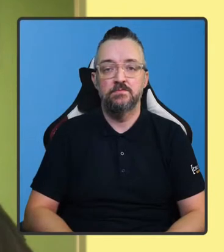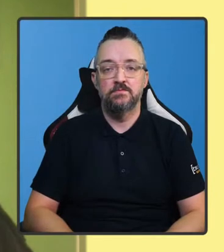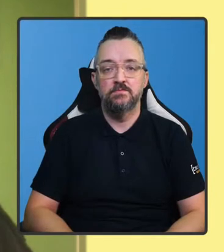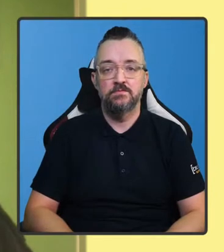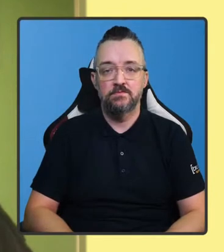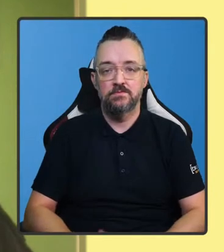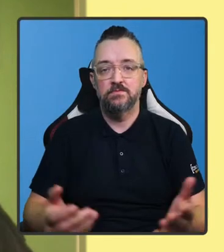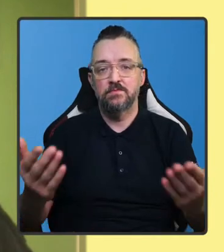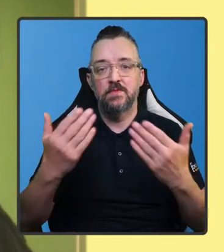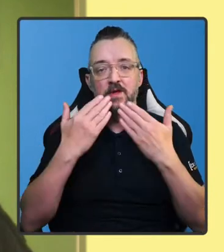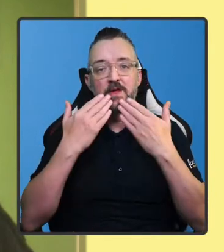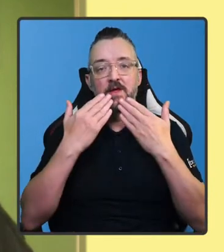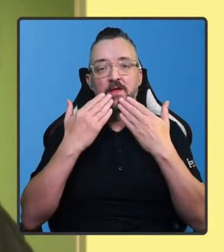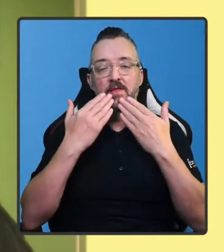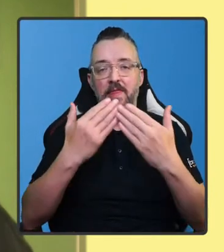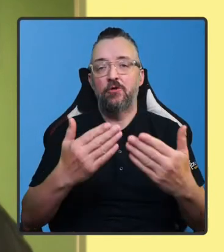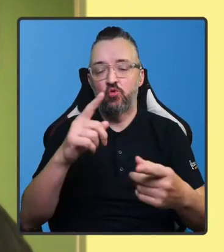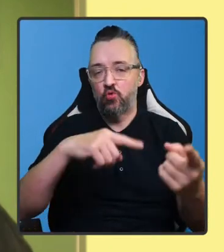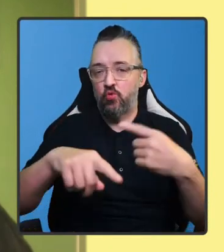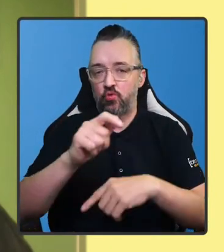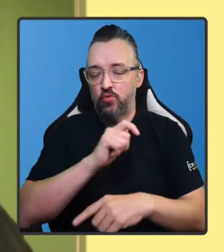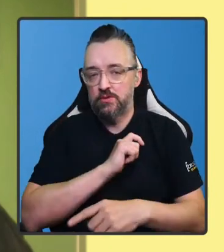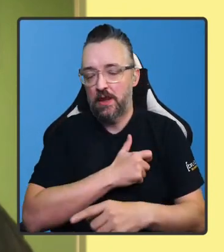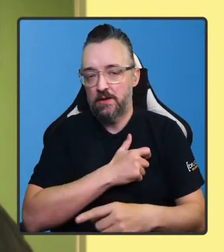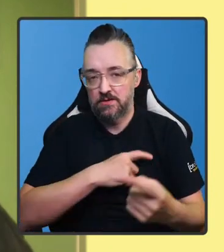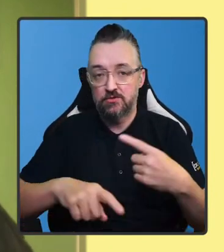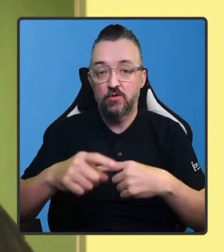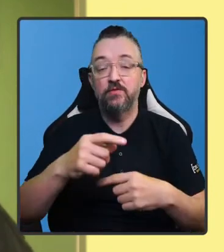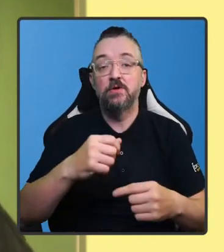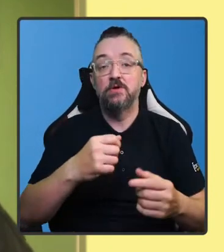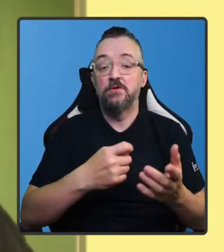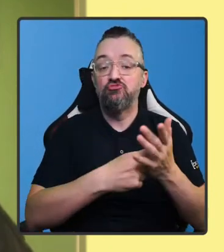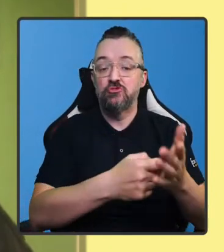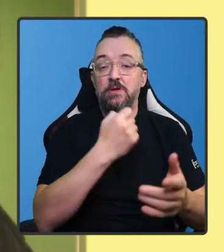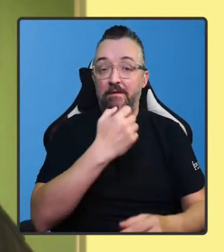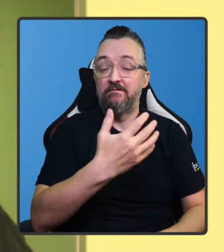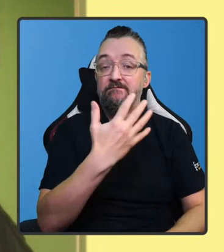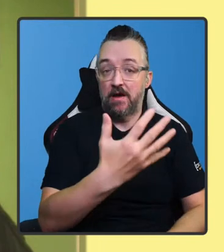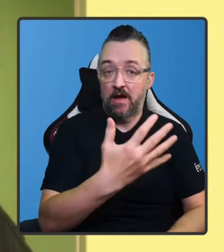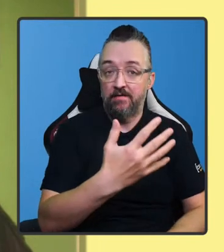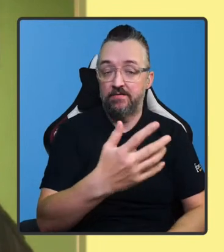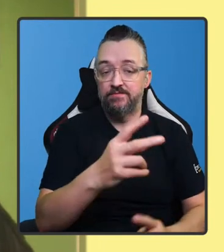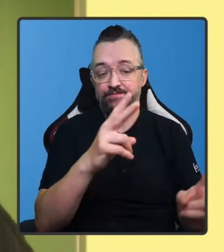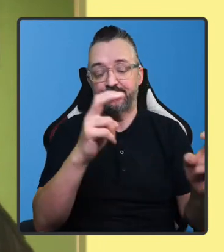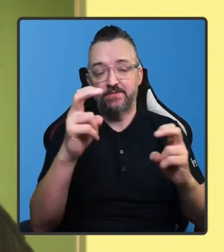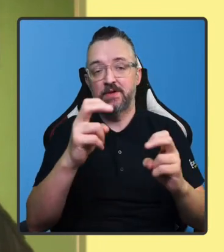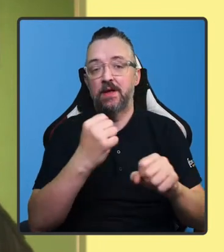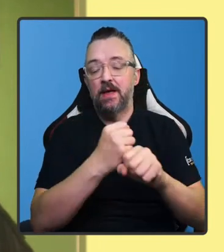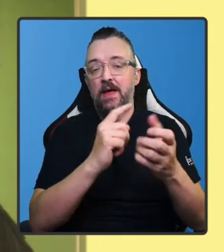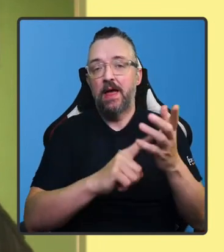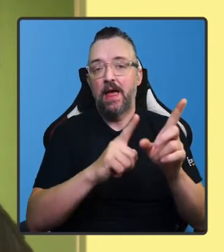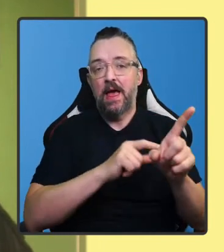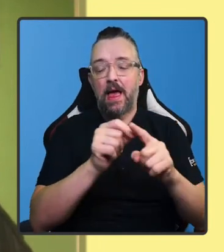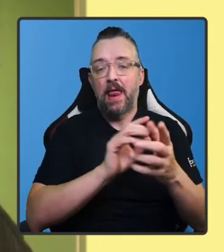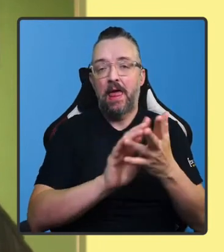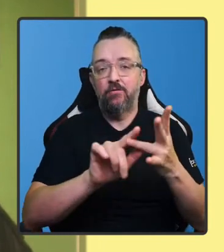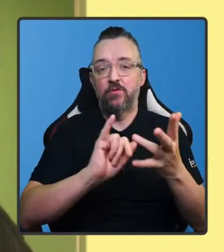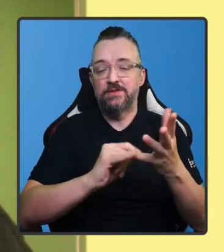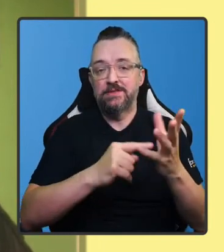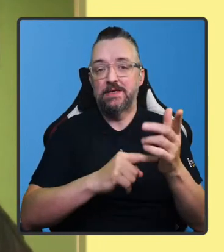Thank you very much, delegates. So for resolution 5, which was entitled glyphosates, the resolution